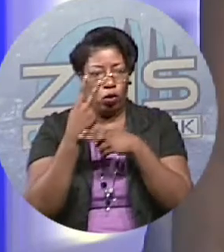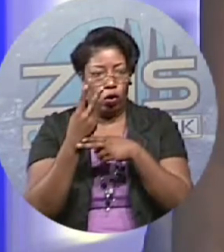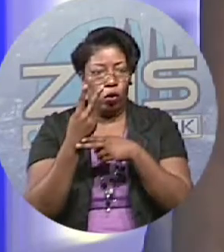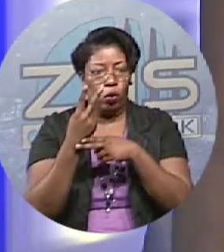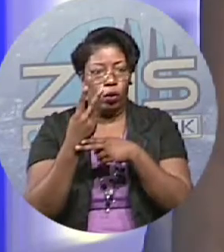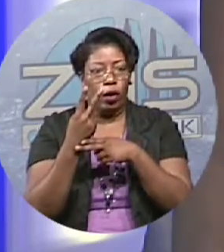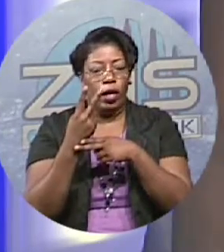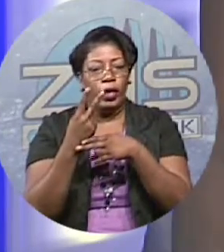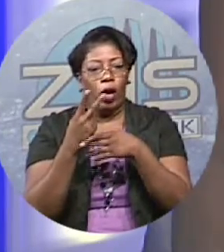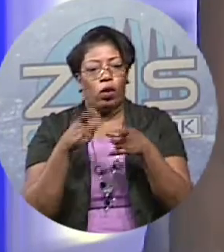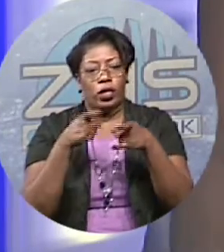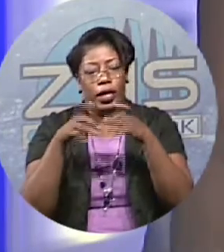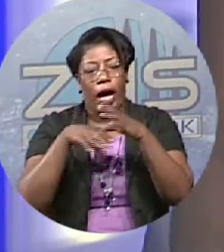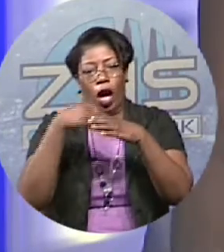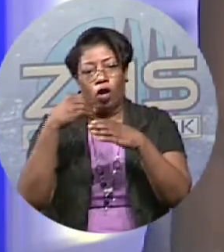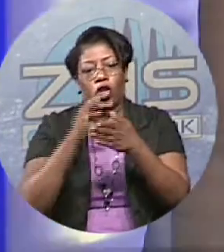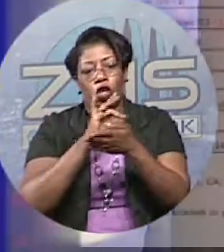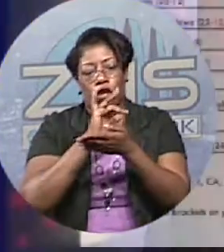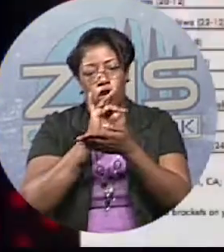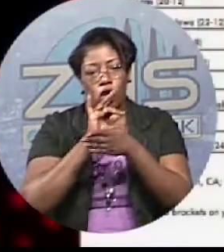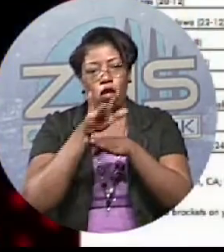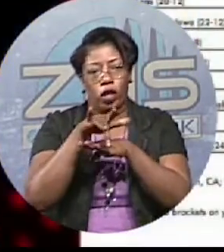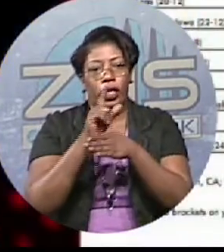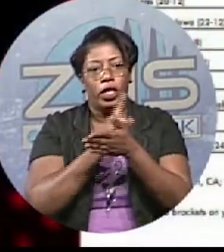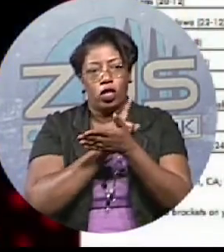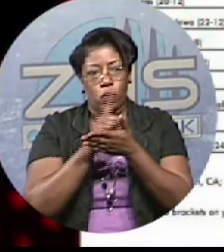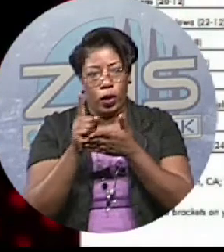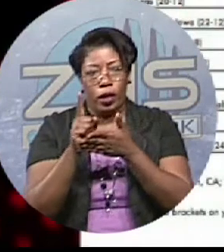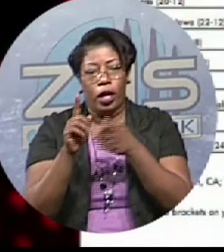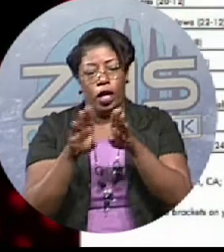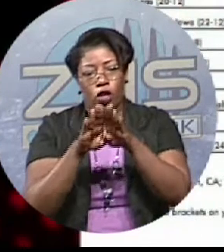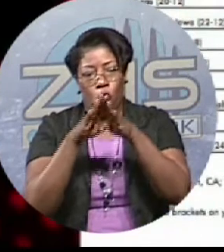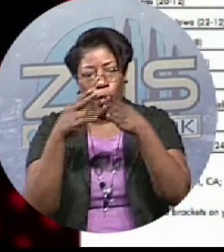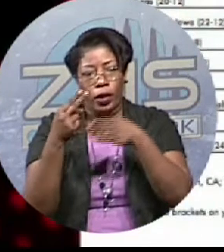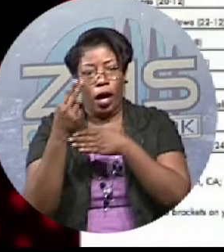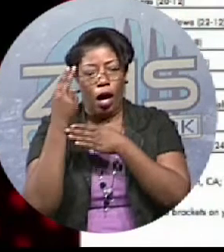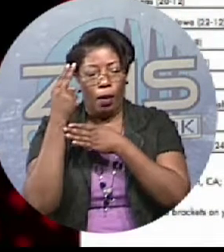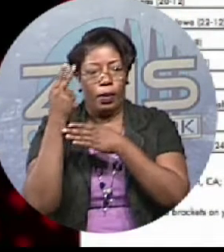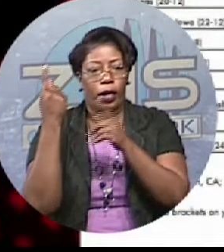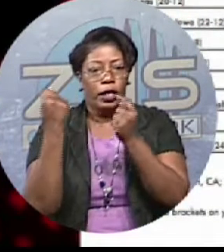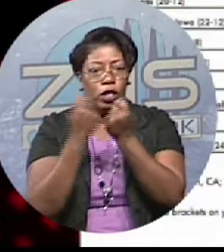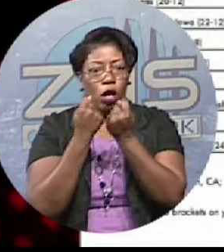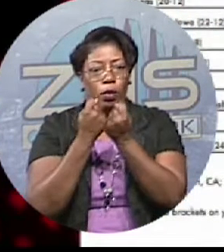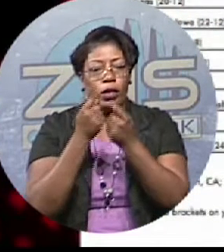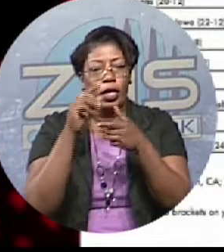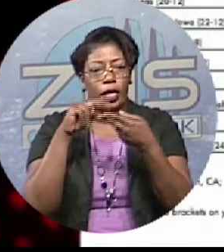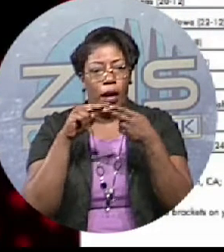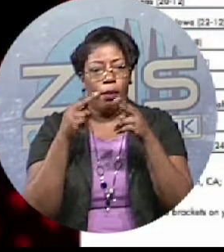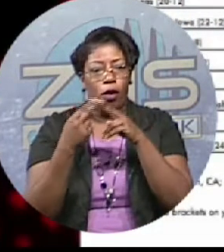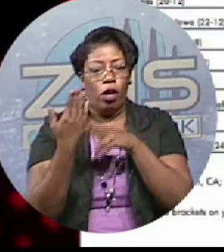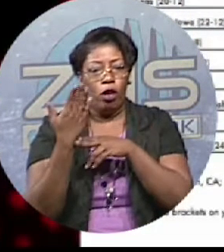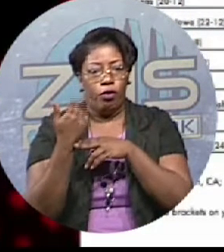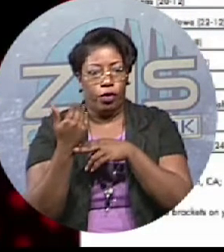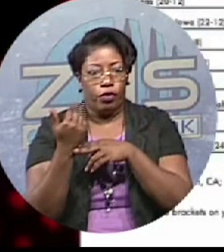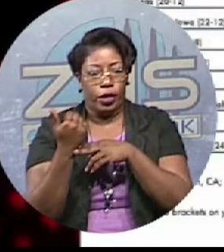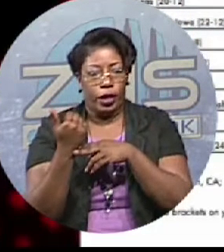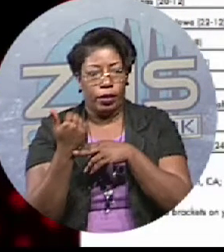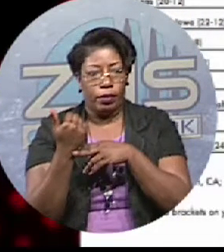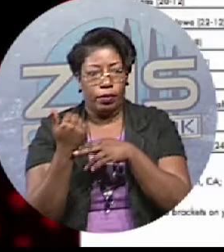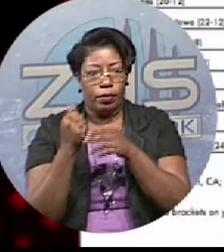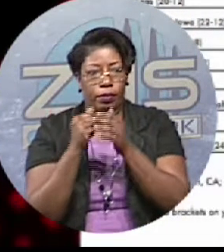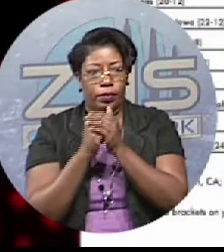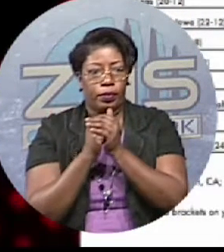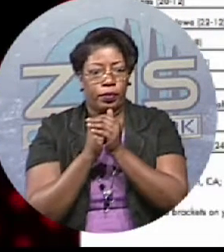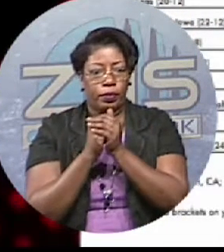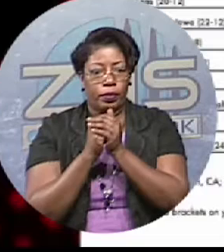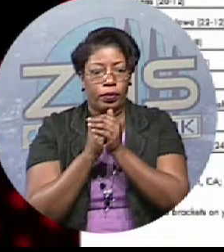were released earlier this week. As seen here, the squad will open up the tournament playing the #15 Cal State Bakersfield. Shaquille Clare